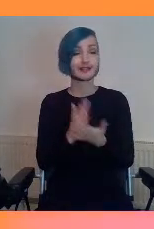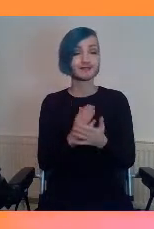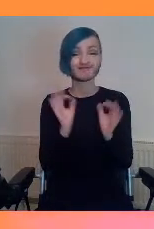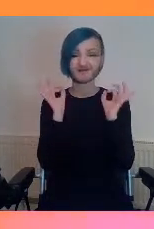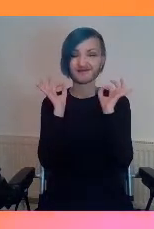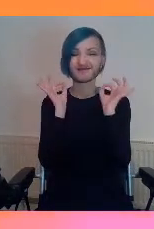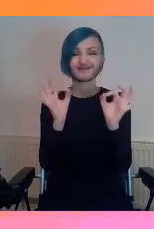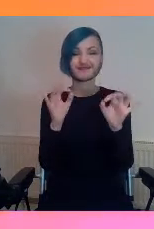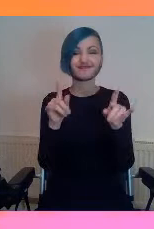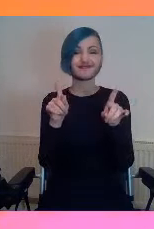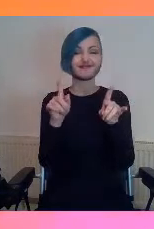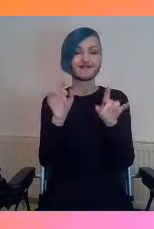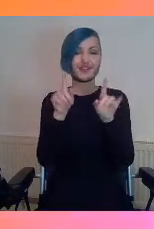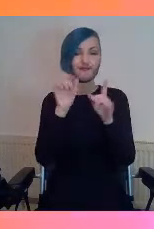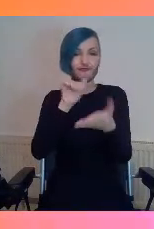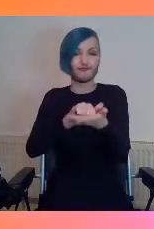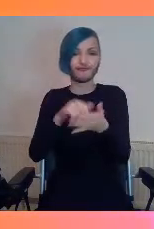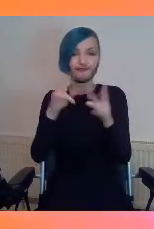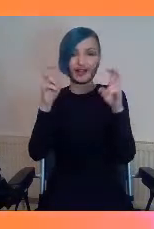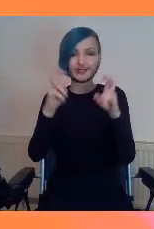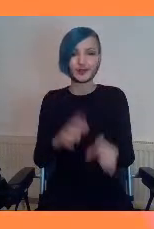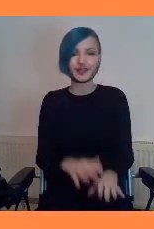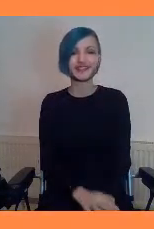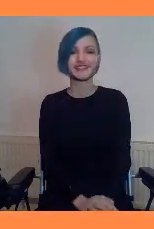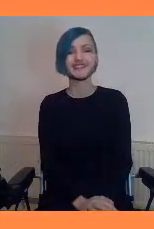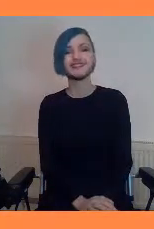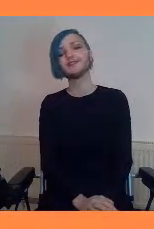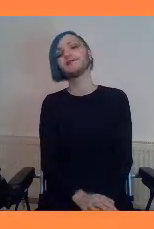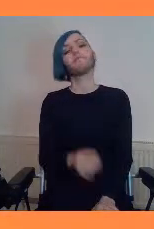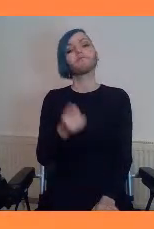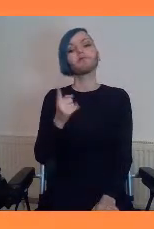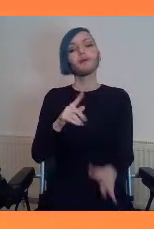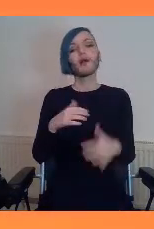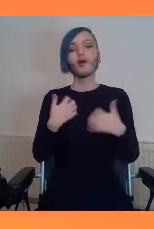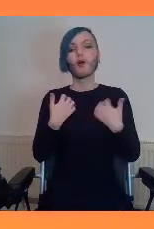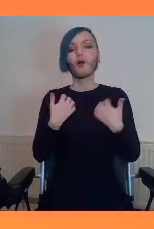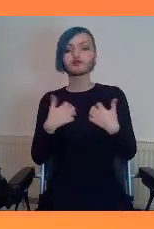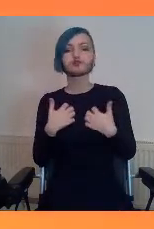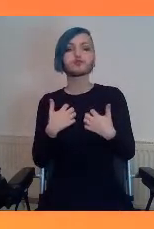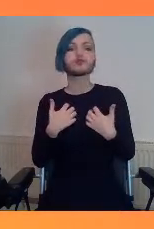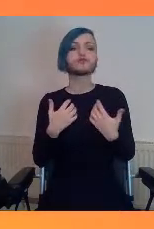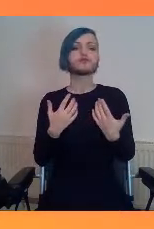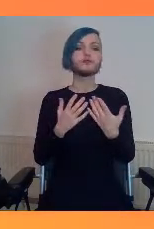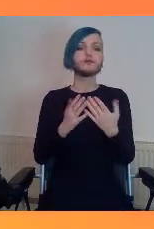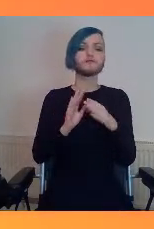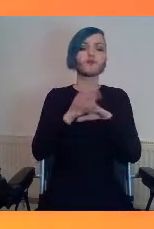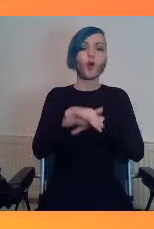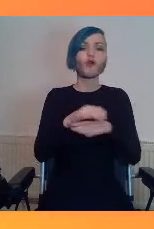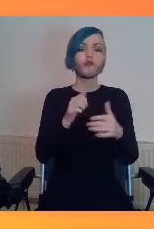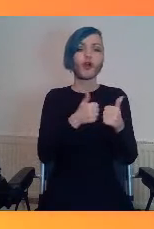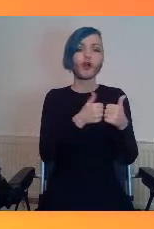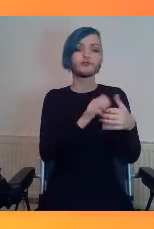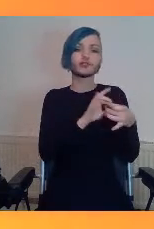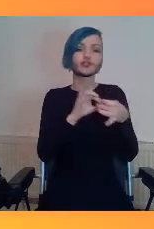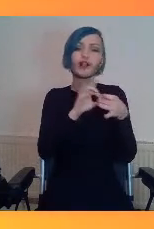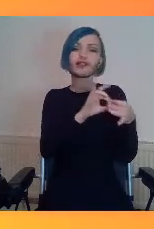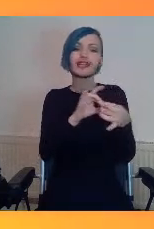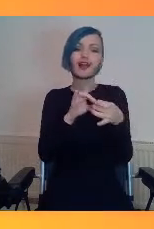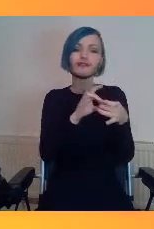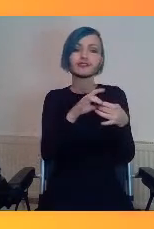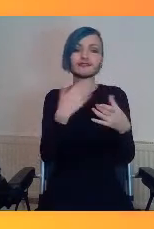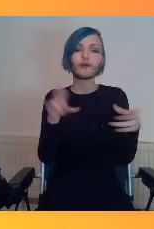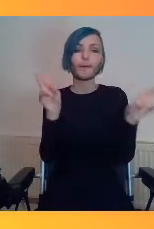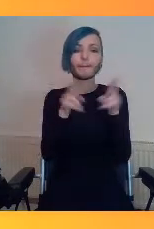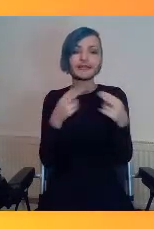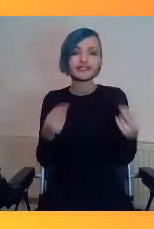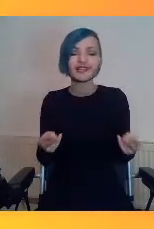saying. And the thing that people are interested in, based on what you're saying around international solidarity, is what can they do now? Because from both